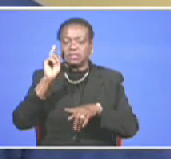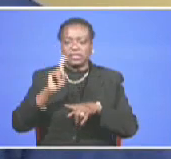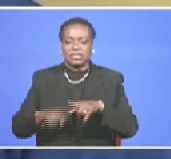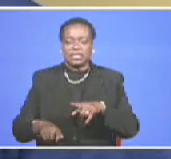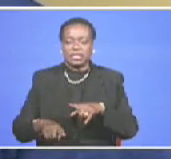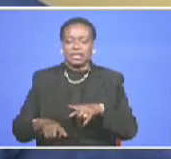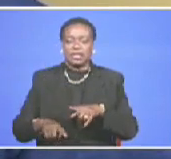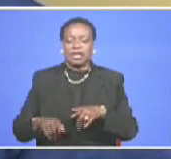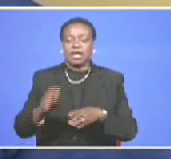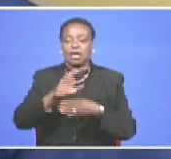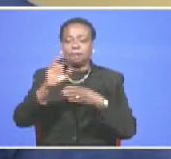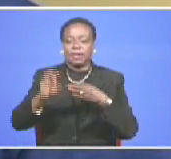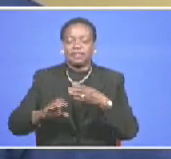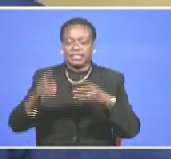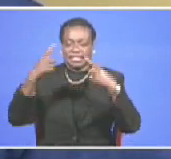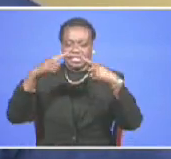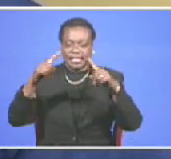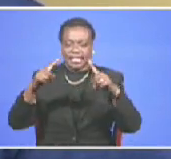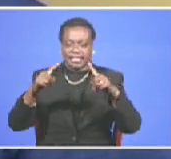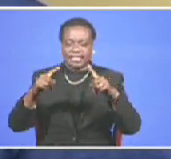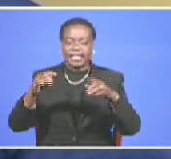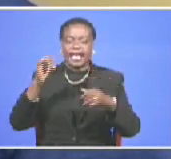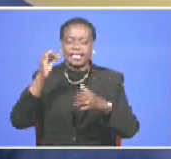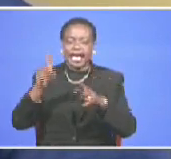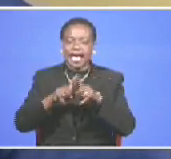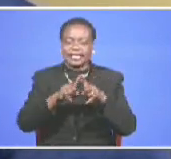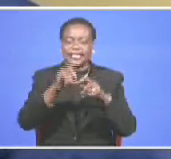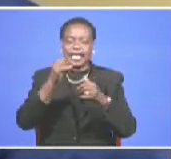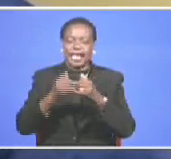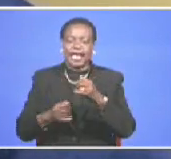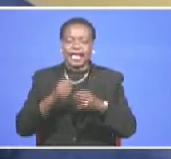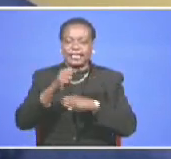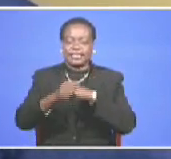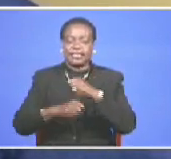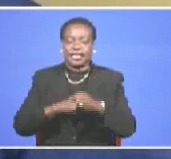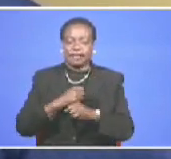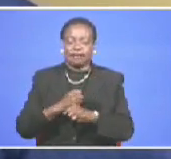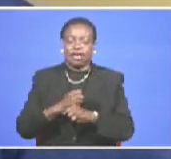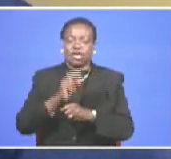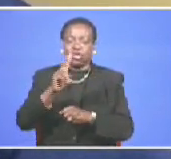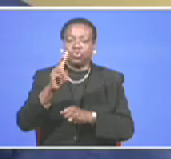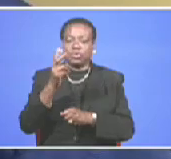played really well. The U12s finished second in their group,